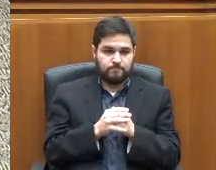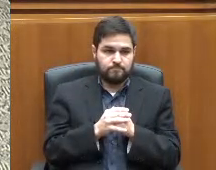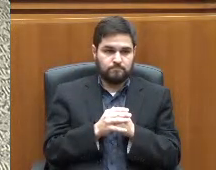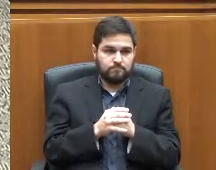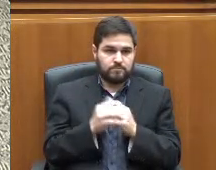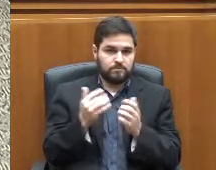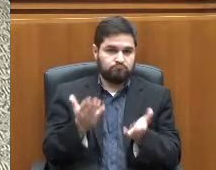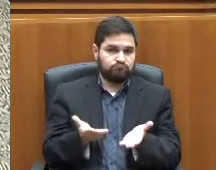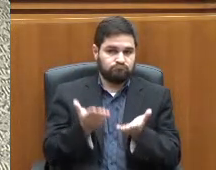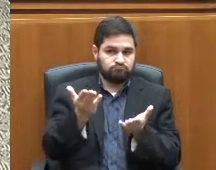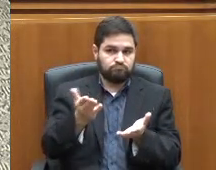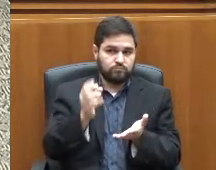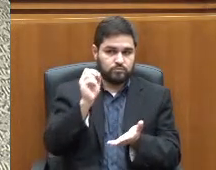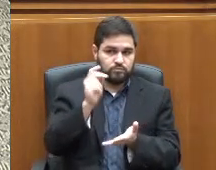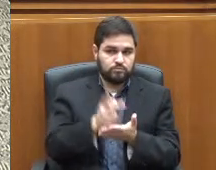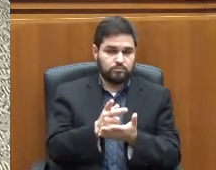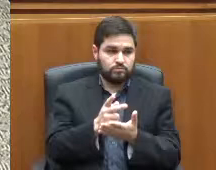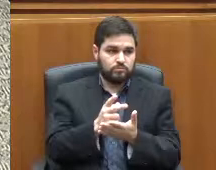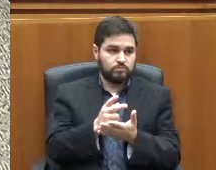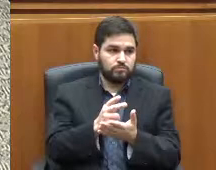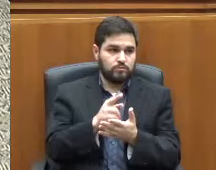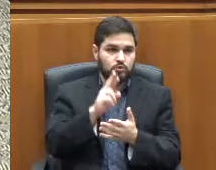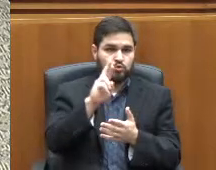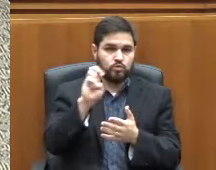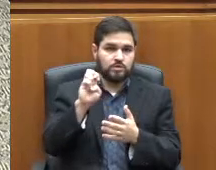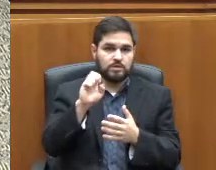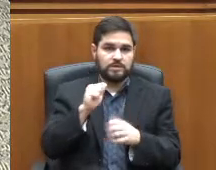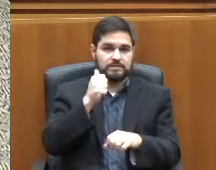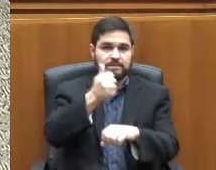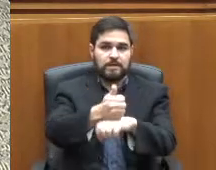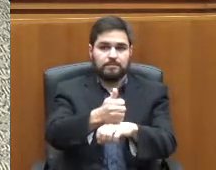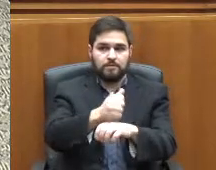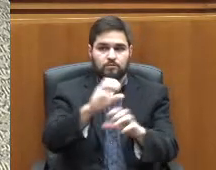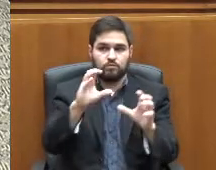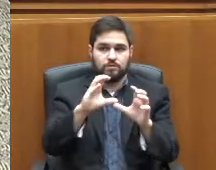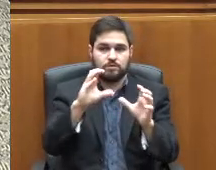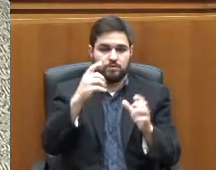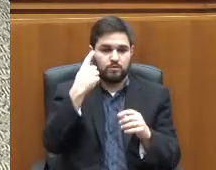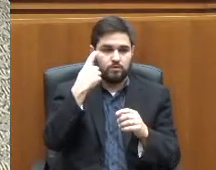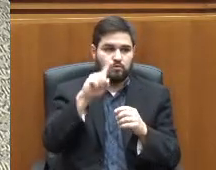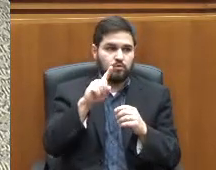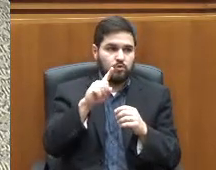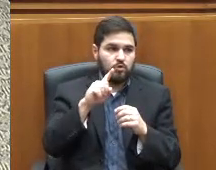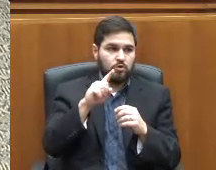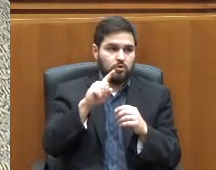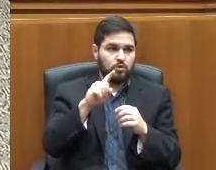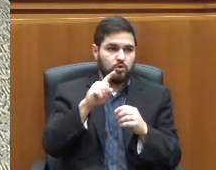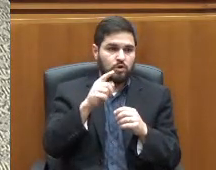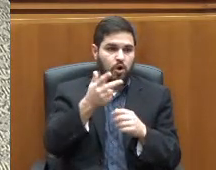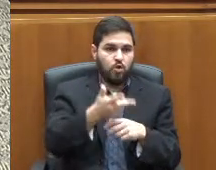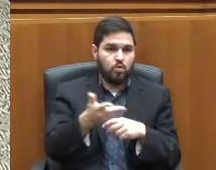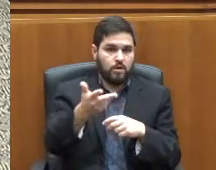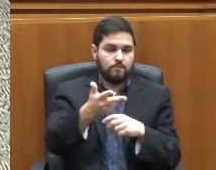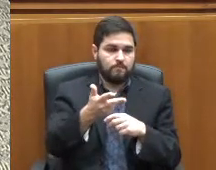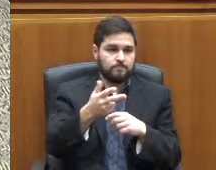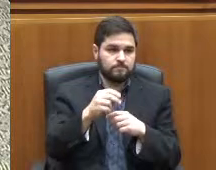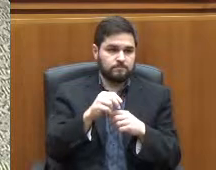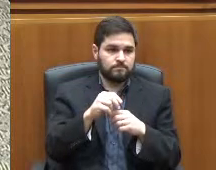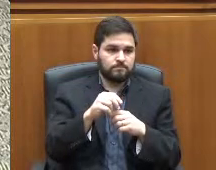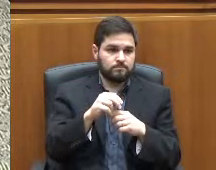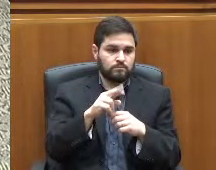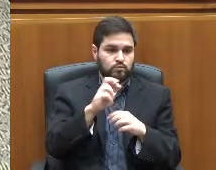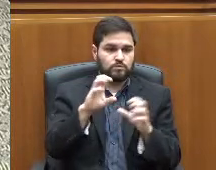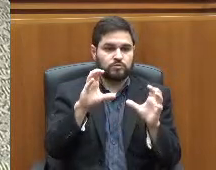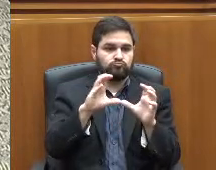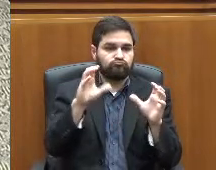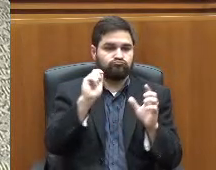Okay, we have a motion to approve the reinstatement of the credentials for, this is reinstatement for all of them. The